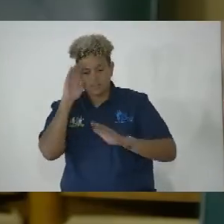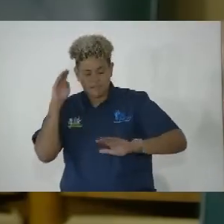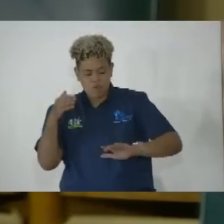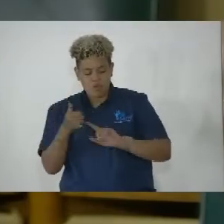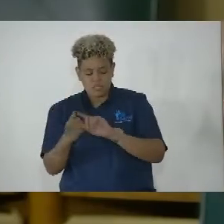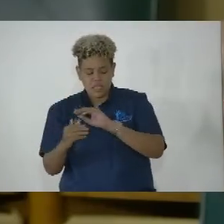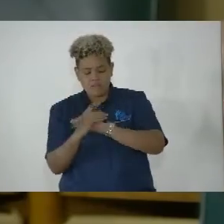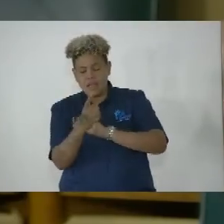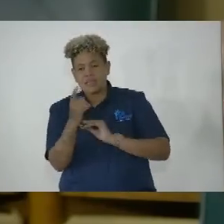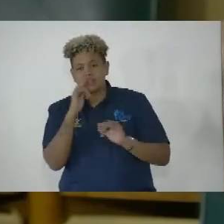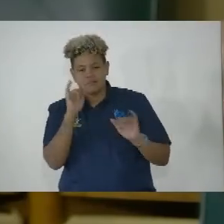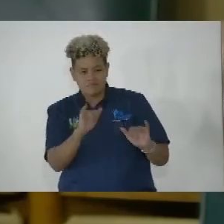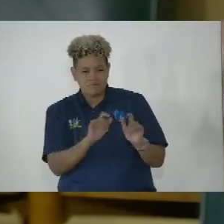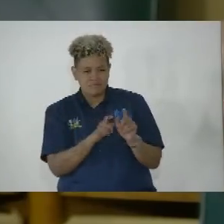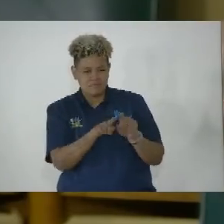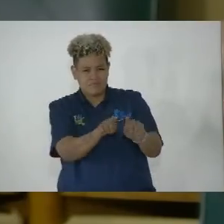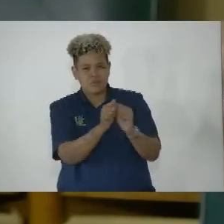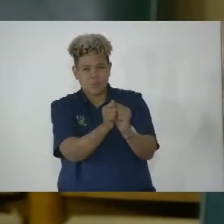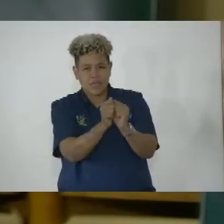which they reside together.